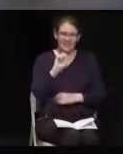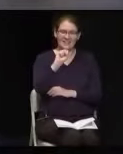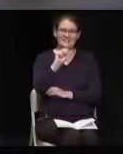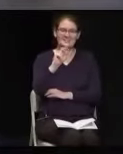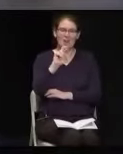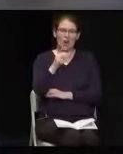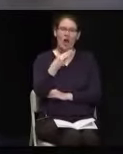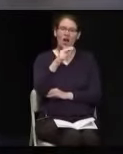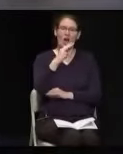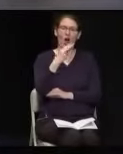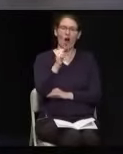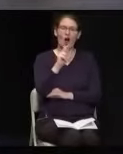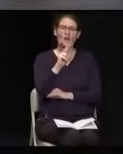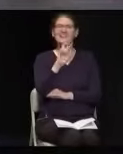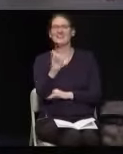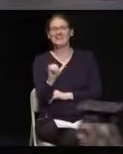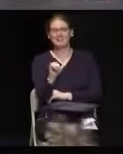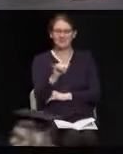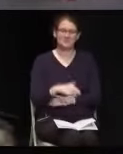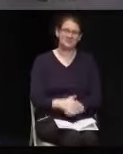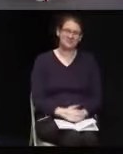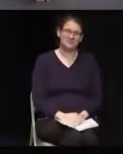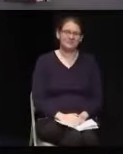Sarah Harvey.